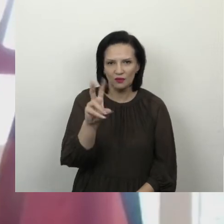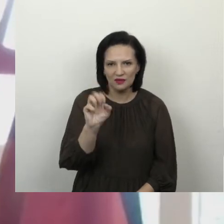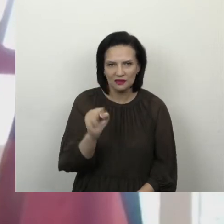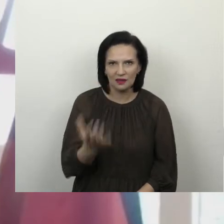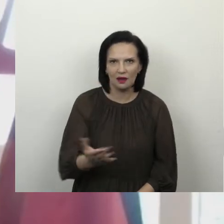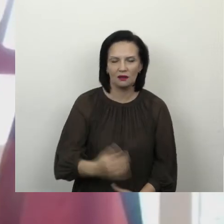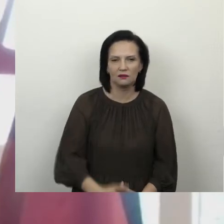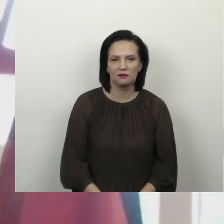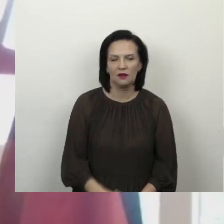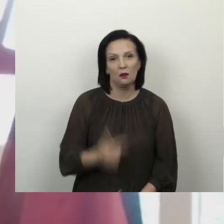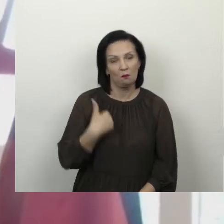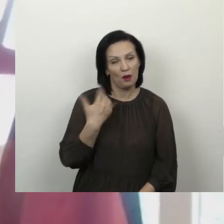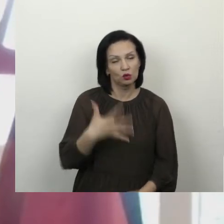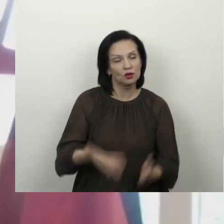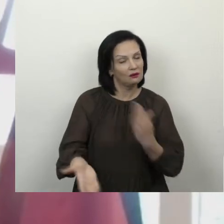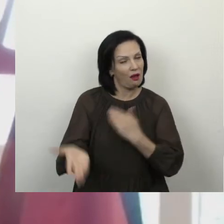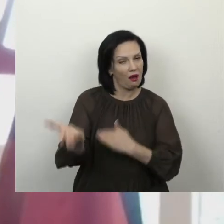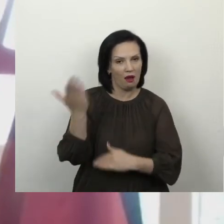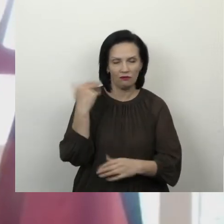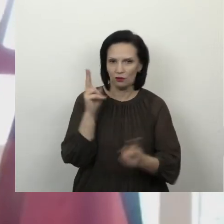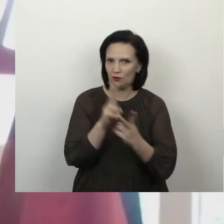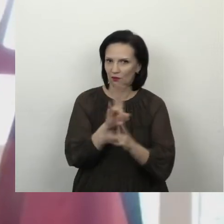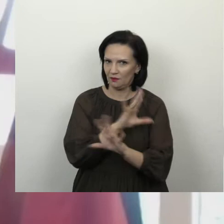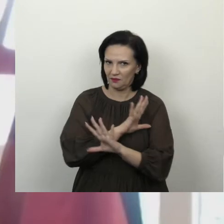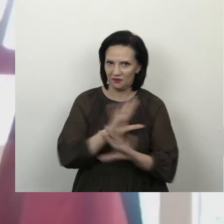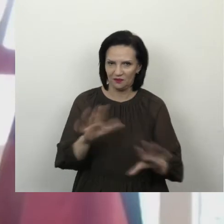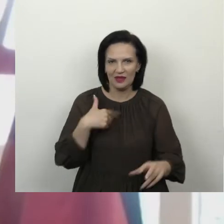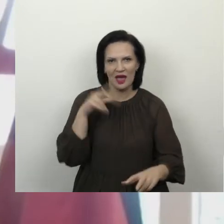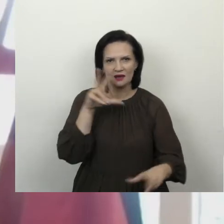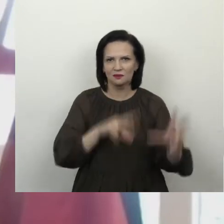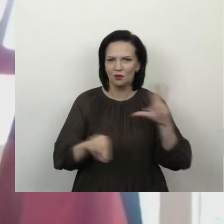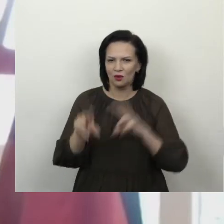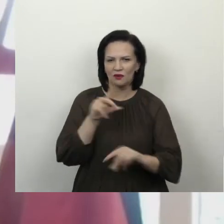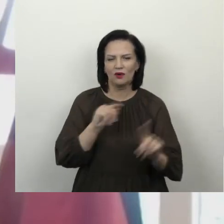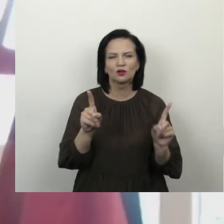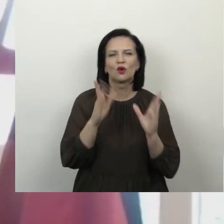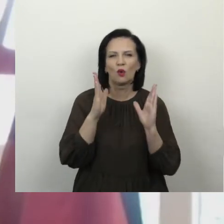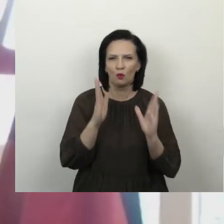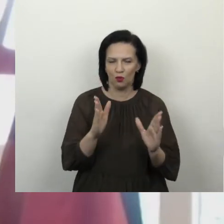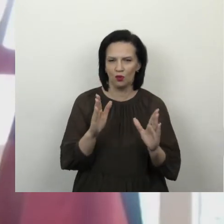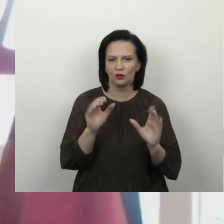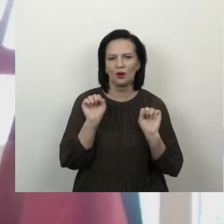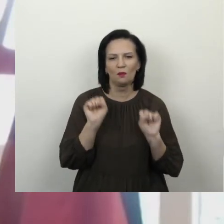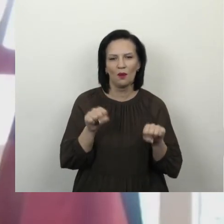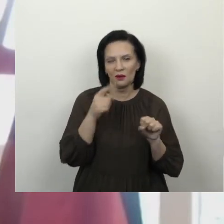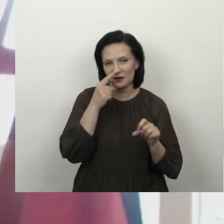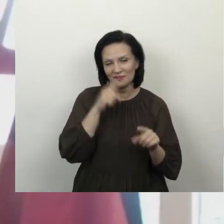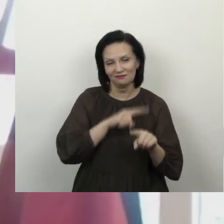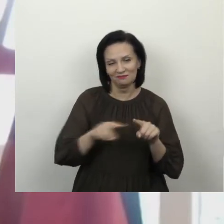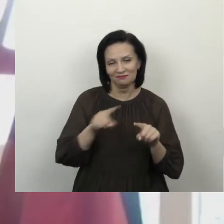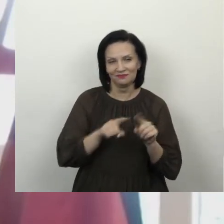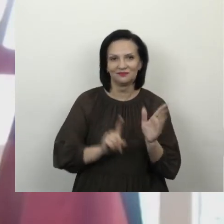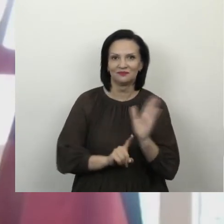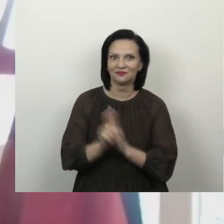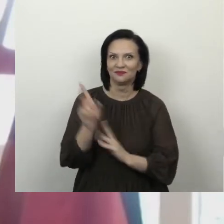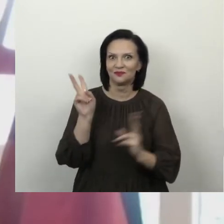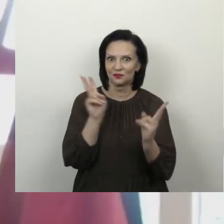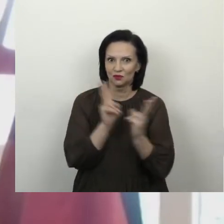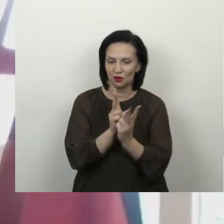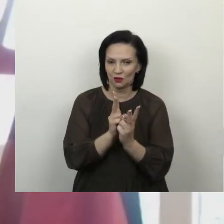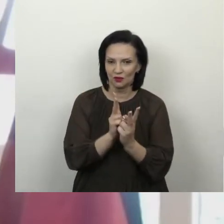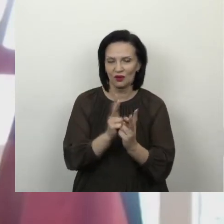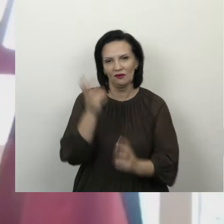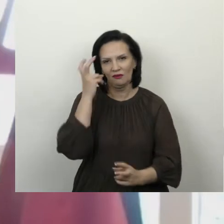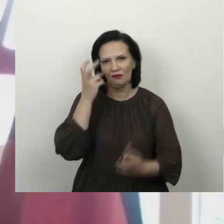long time. I hope it will be possible soon to meet again in Koblenz or in Kiev or somewhere